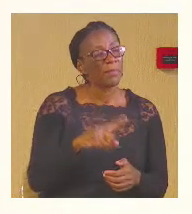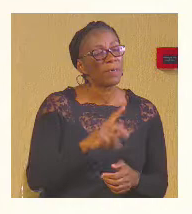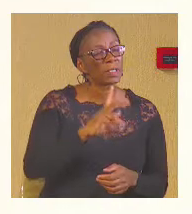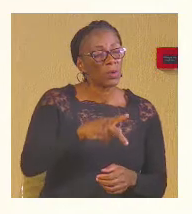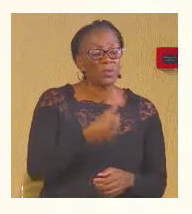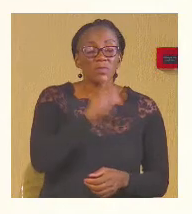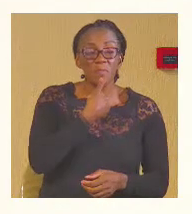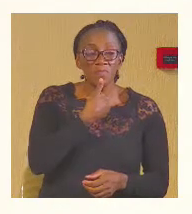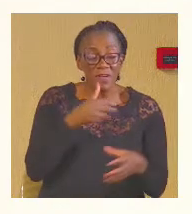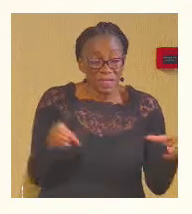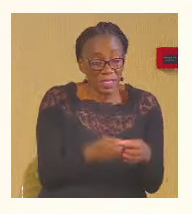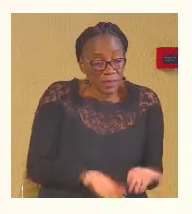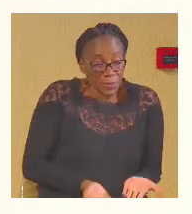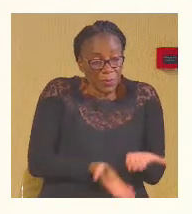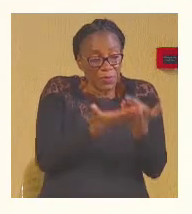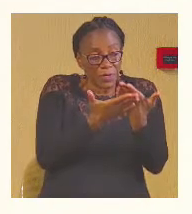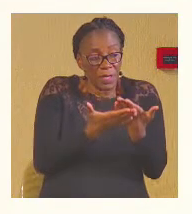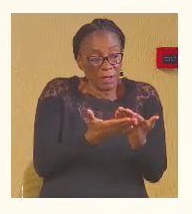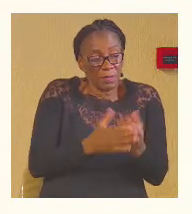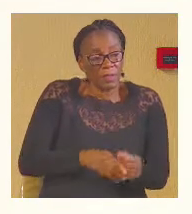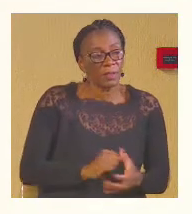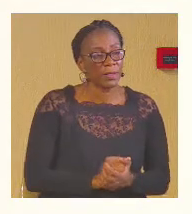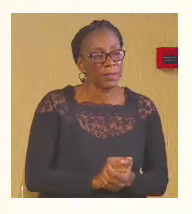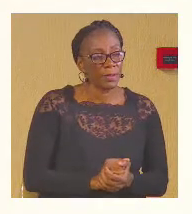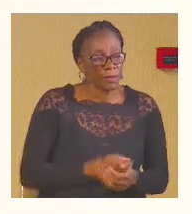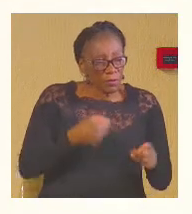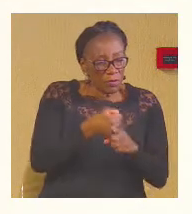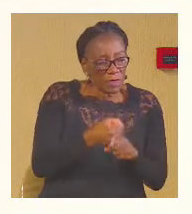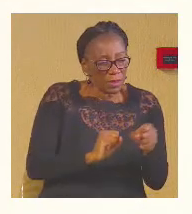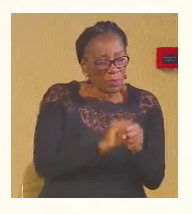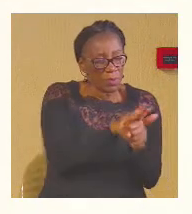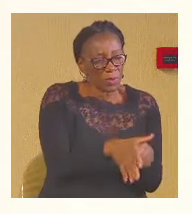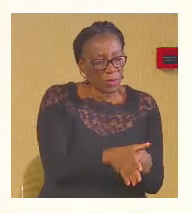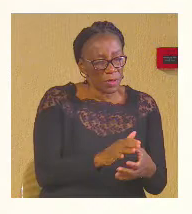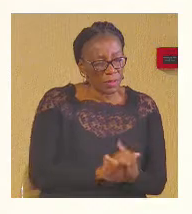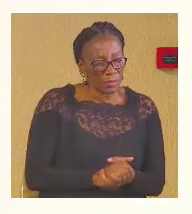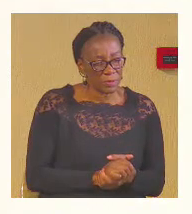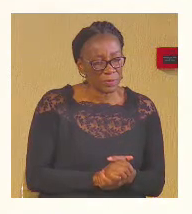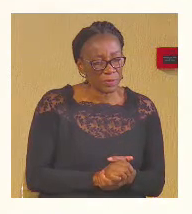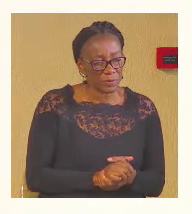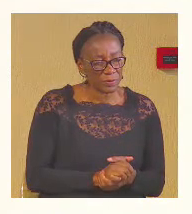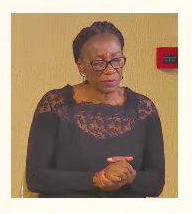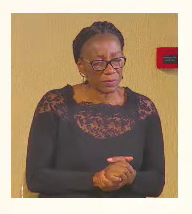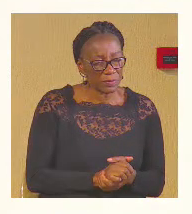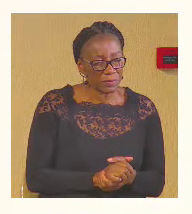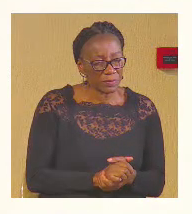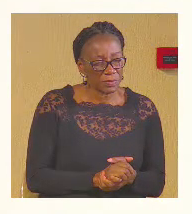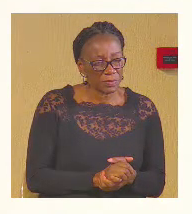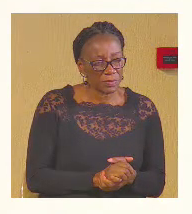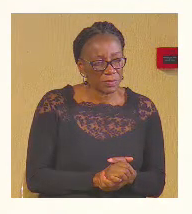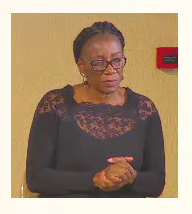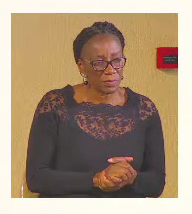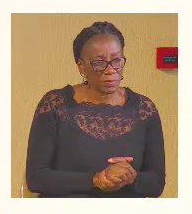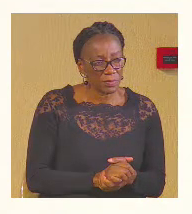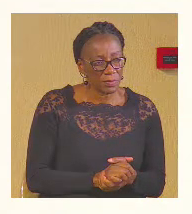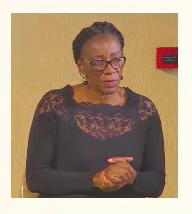coming on board, and we count on them to support this effort. So I wanted to just bring to the head the centrality